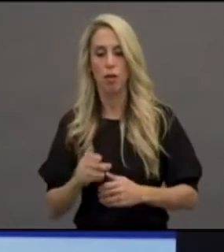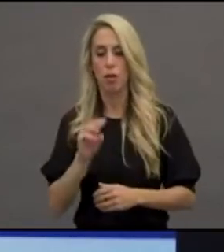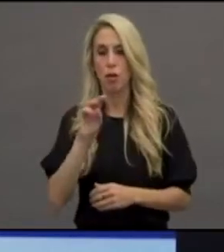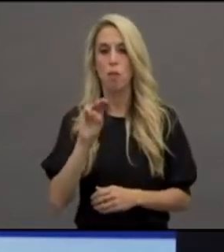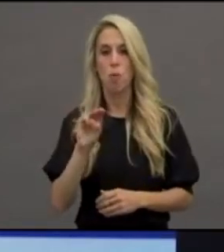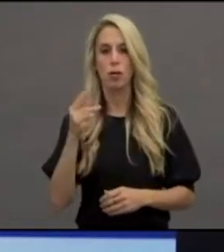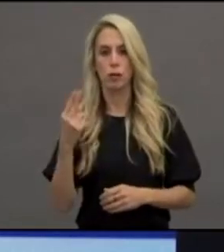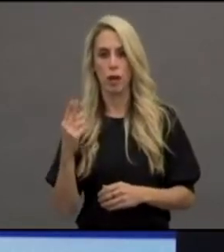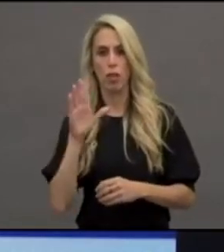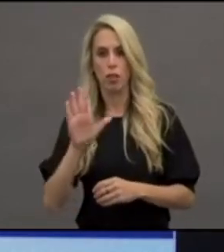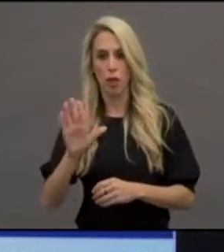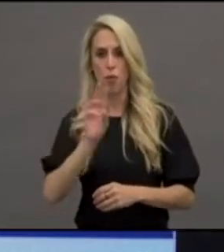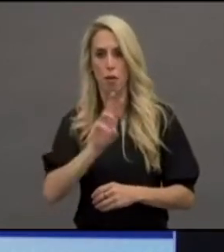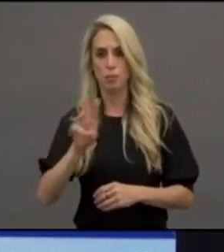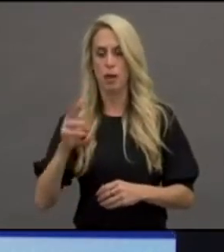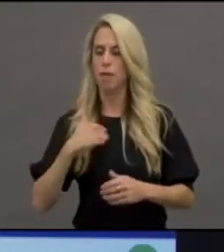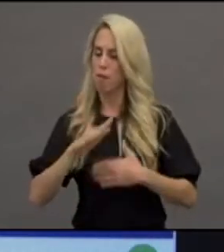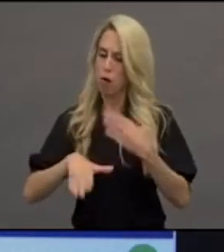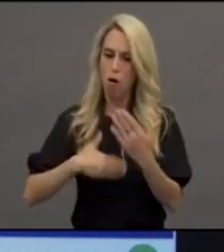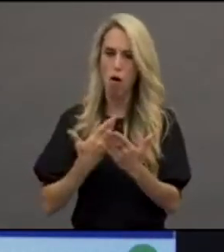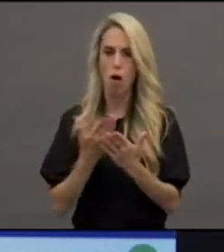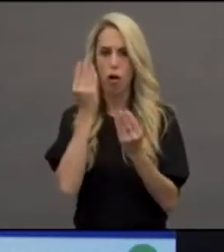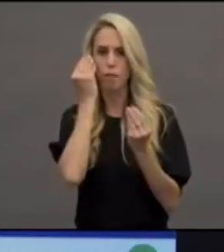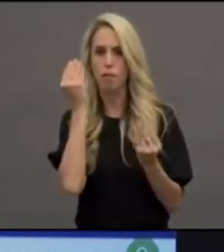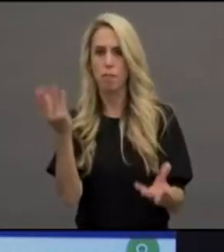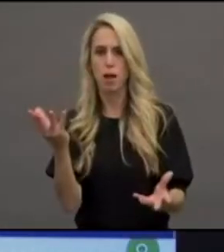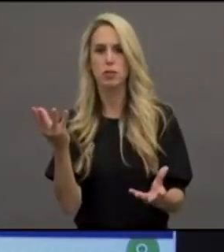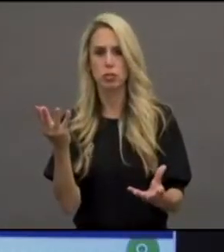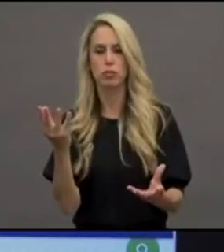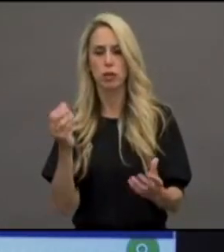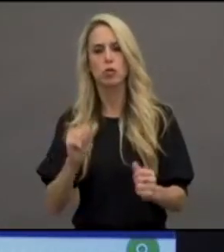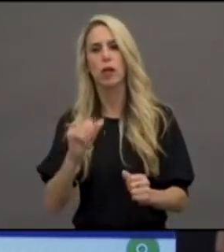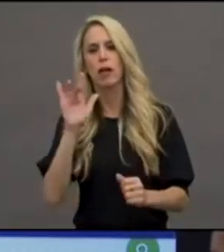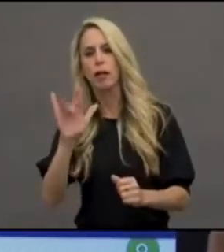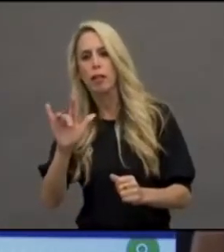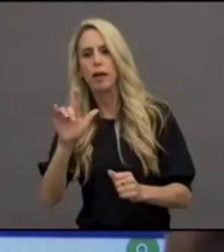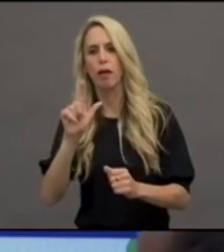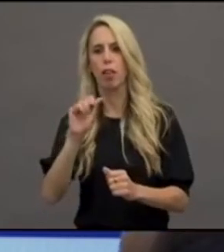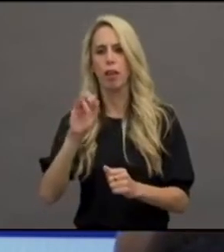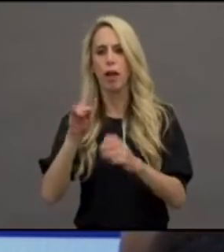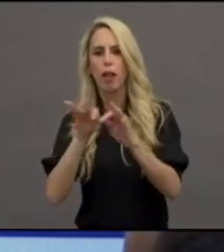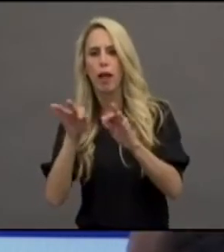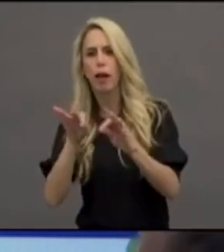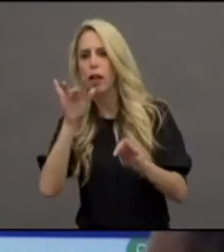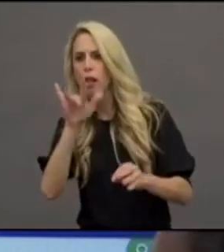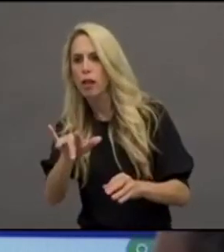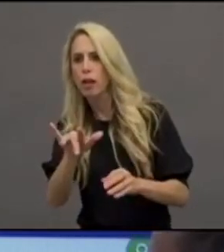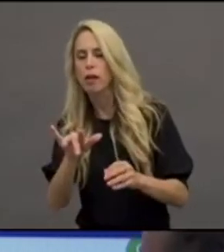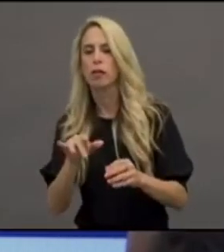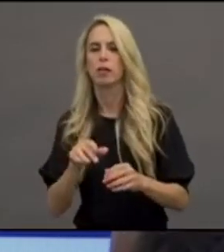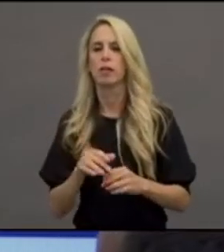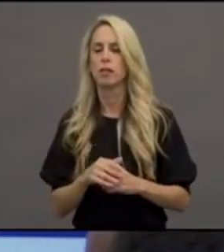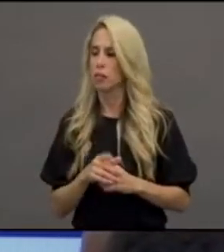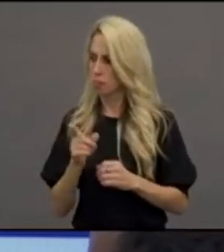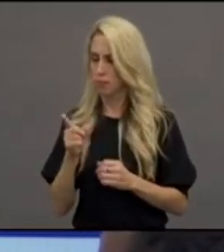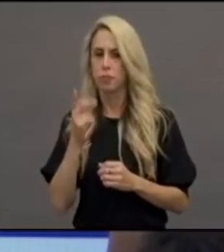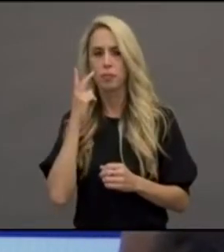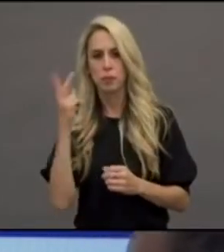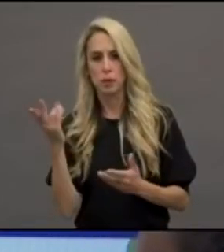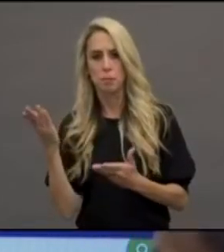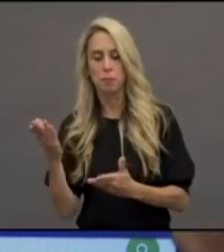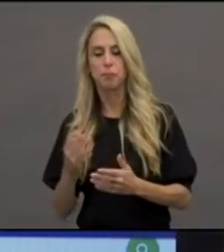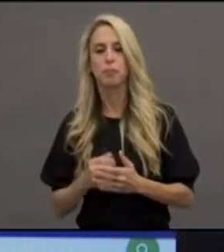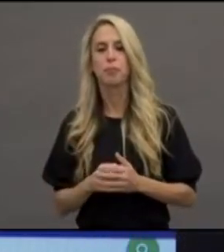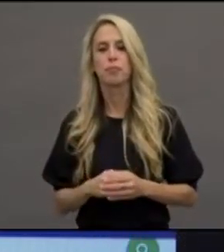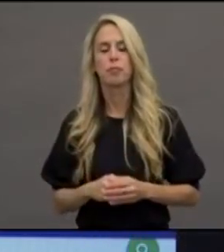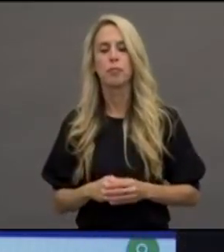Hills website, they have all of the information where you can click on the links. We'll get it there. And